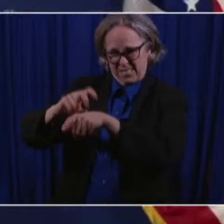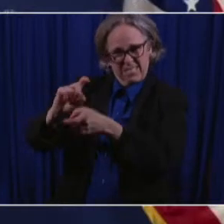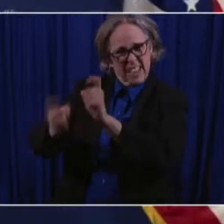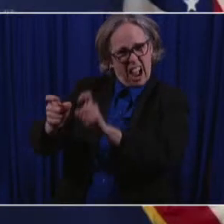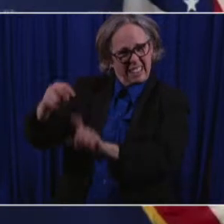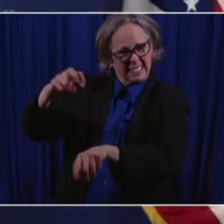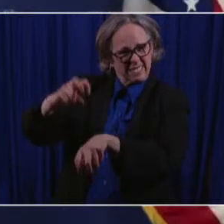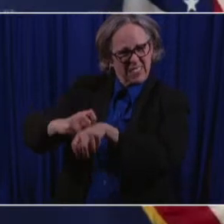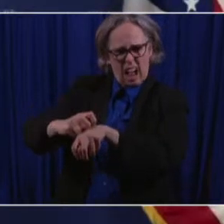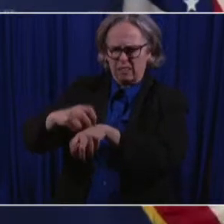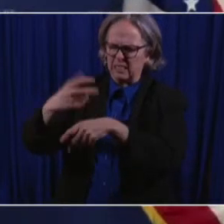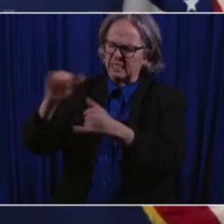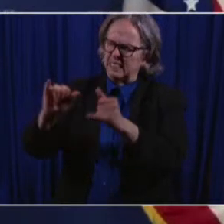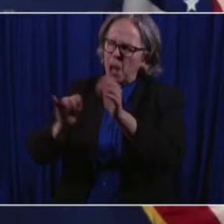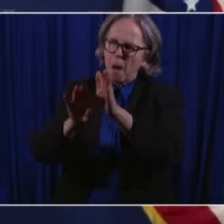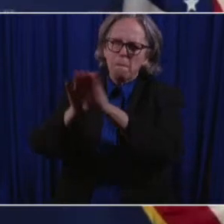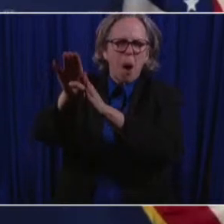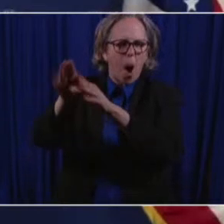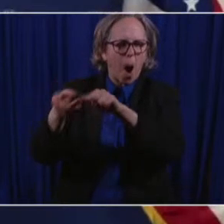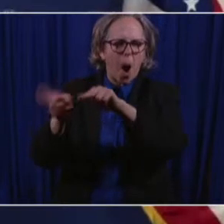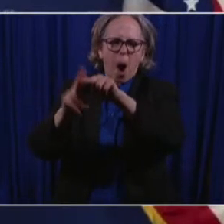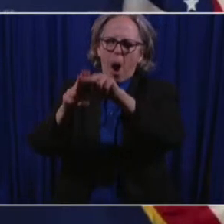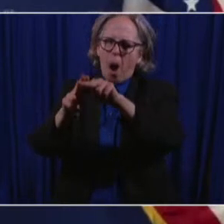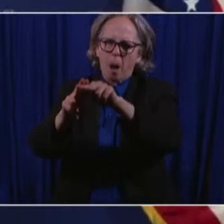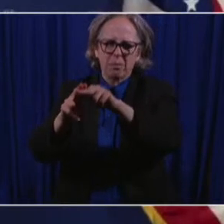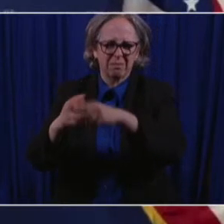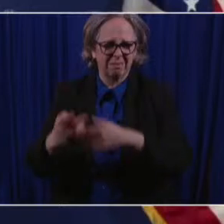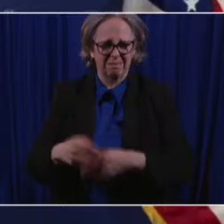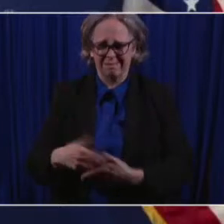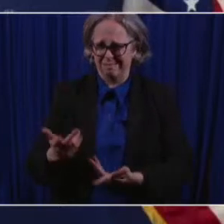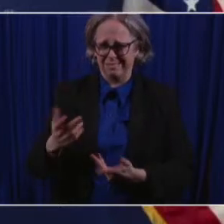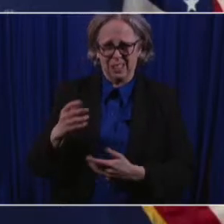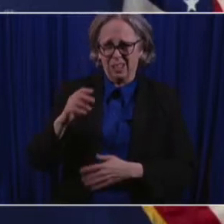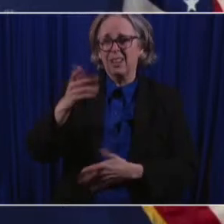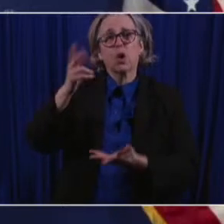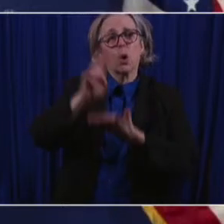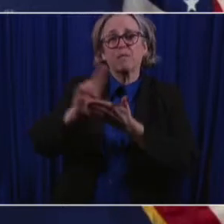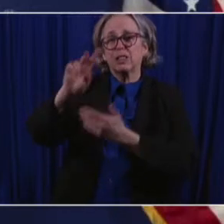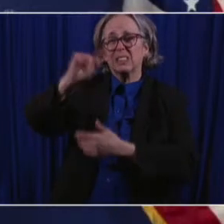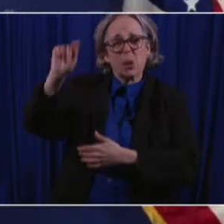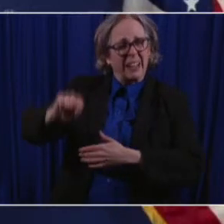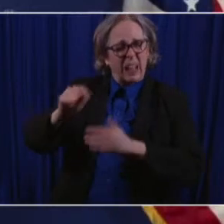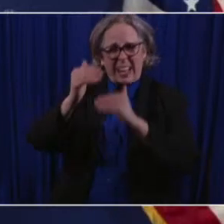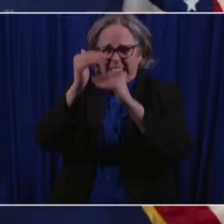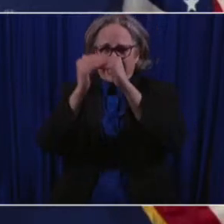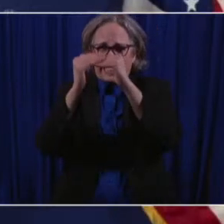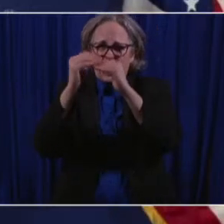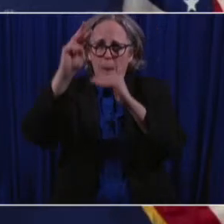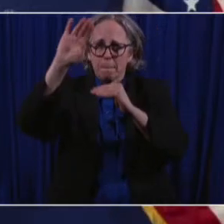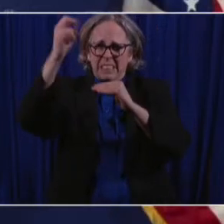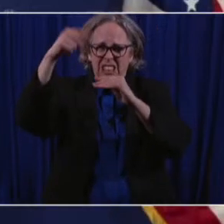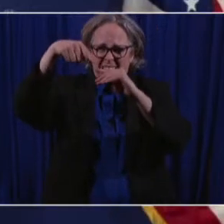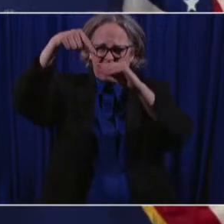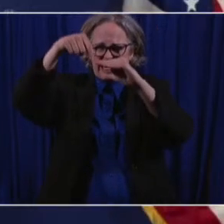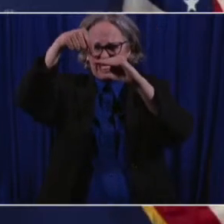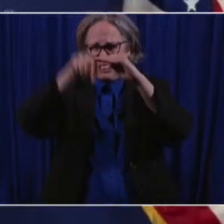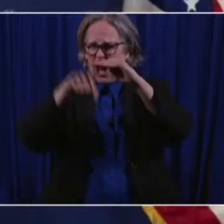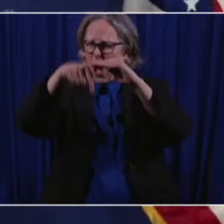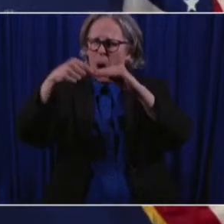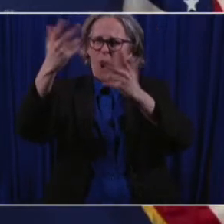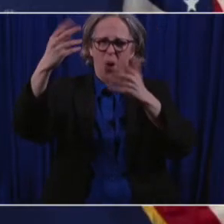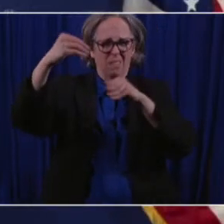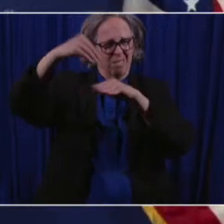border with Michigan, is certainly seeing some of the effects of what is going on with our